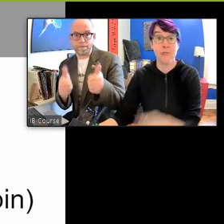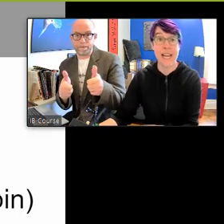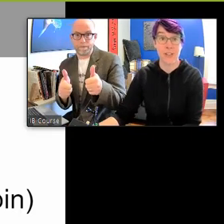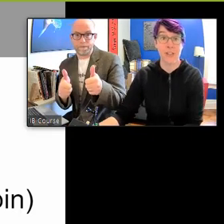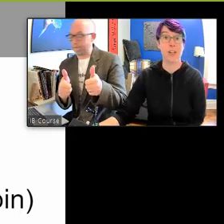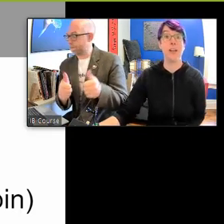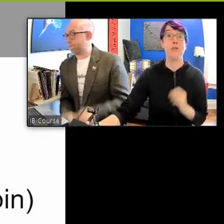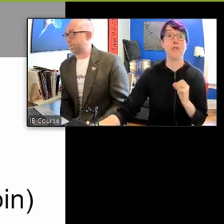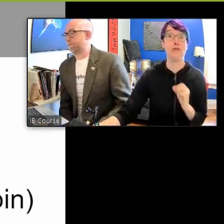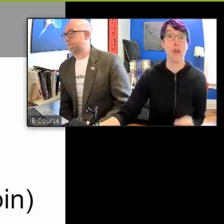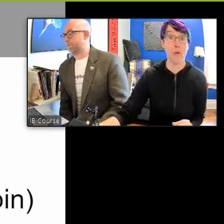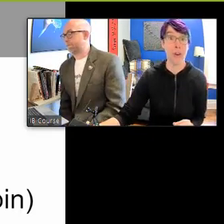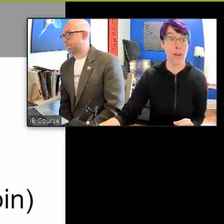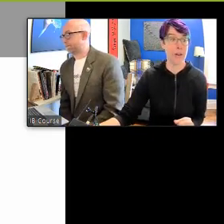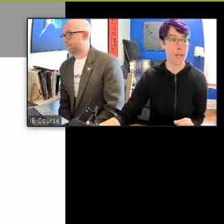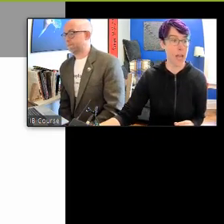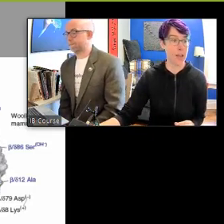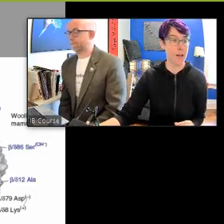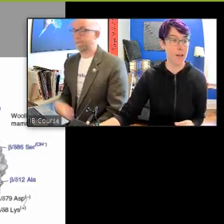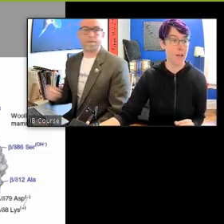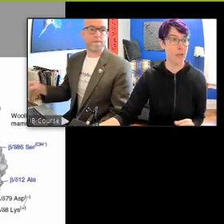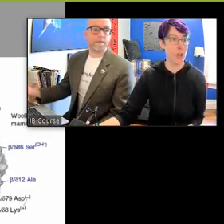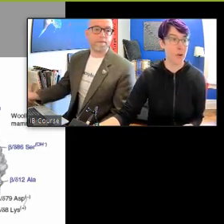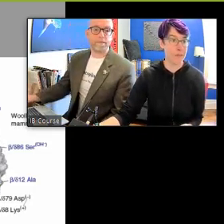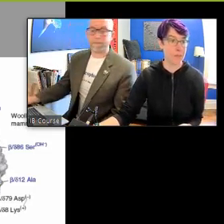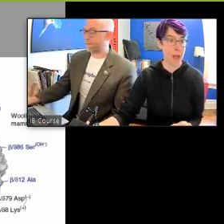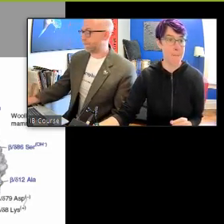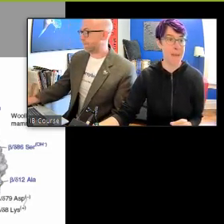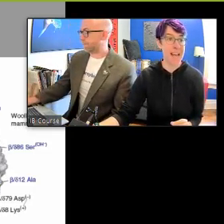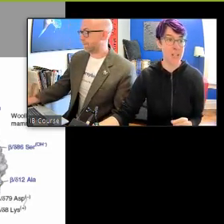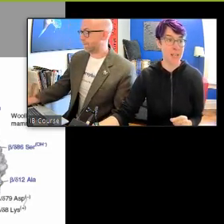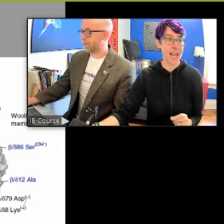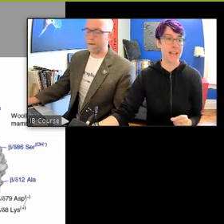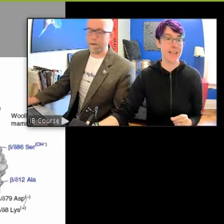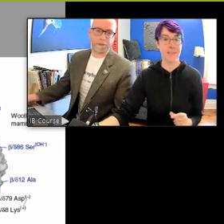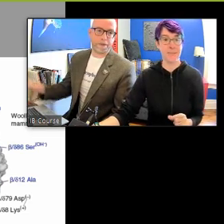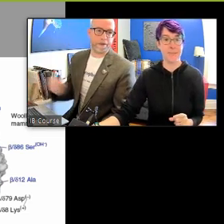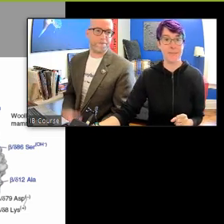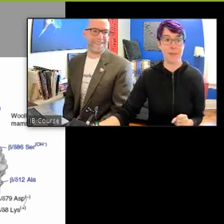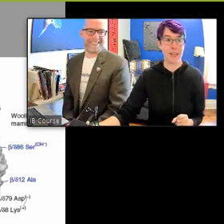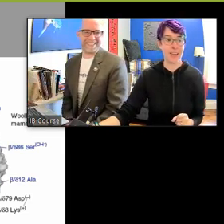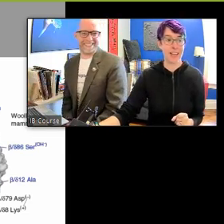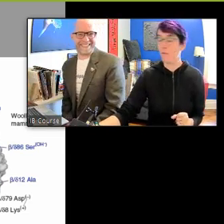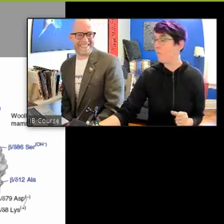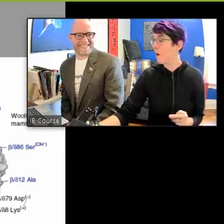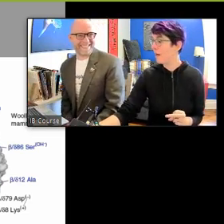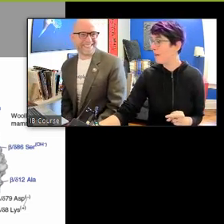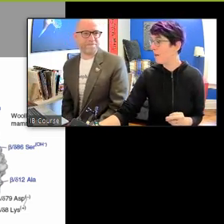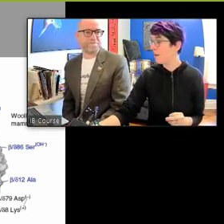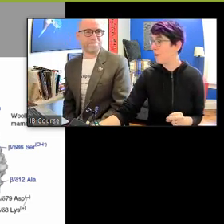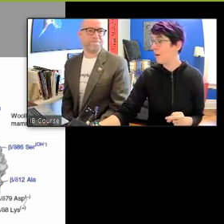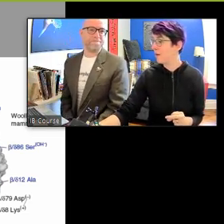functional range. So good. Okay. So imagine that. Oh, Smith.